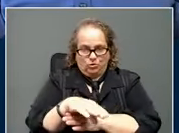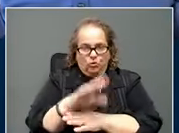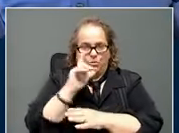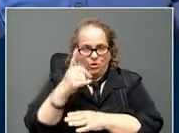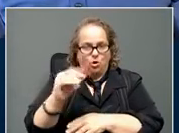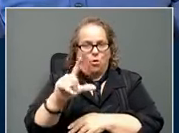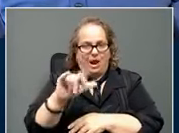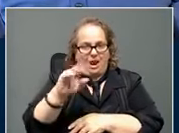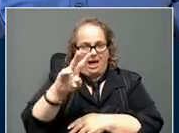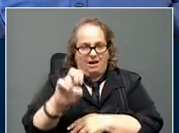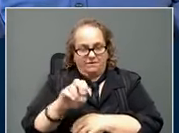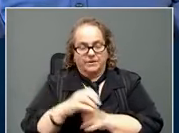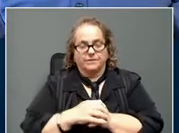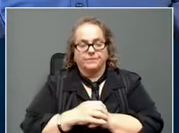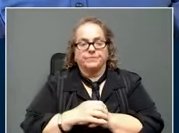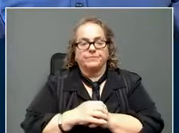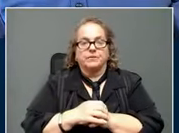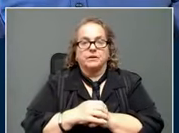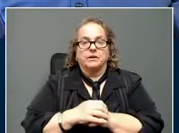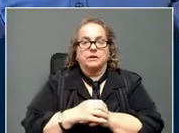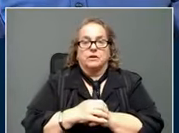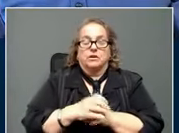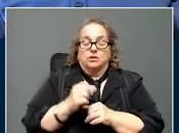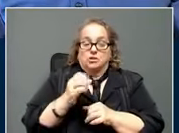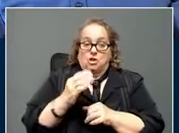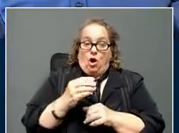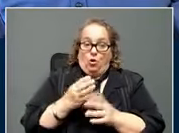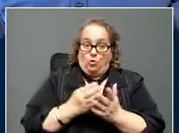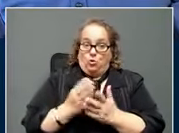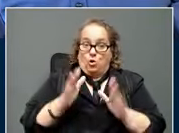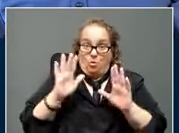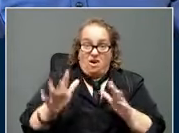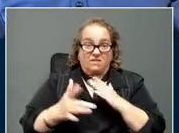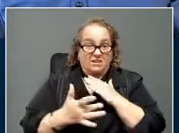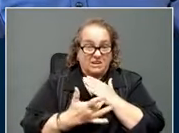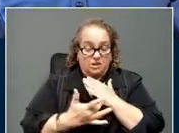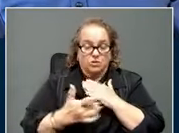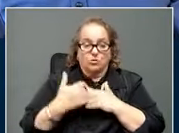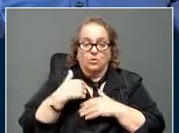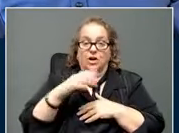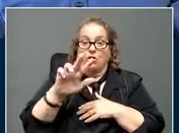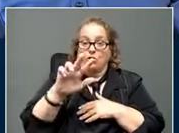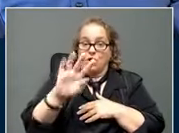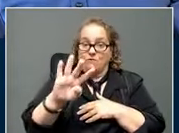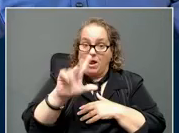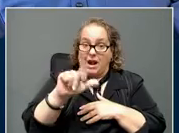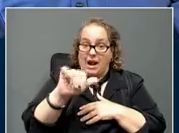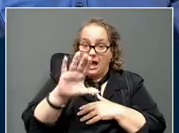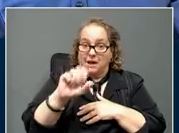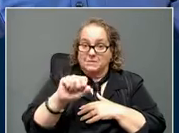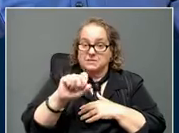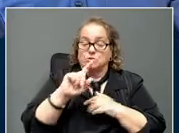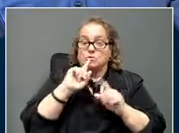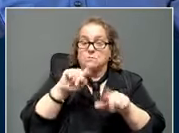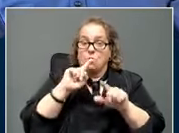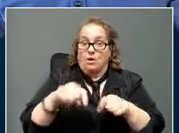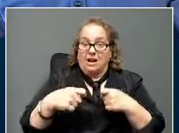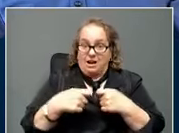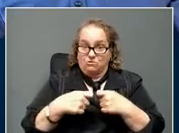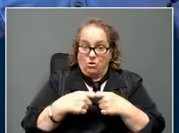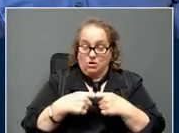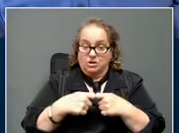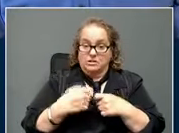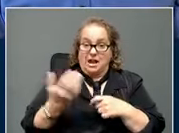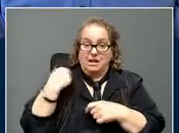of automation, which has been a long way in coming, we went from 34 labs reporting electronically at the beginning of this journey last March up to